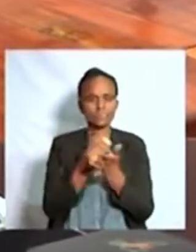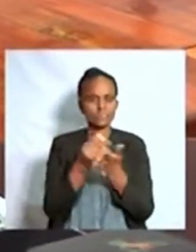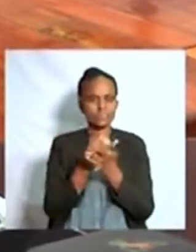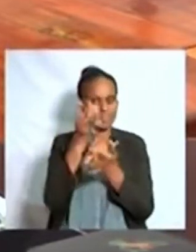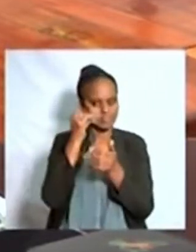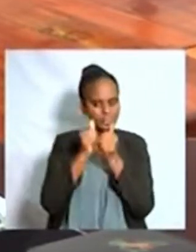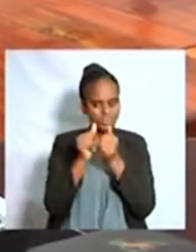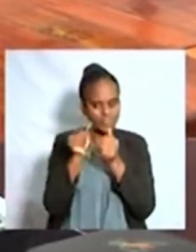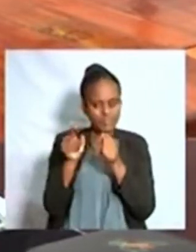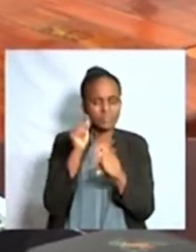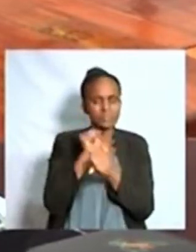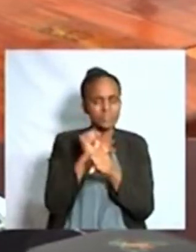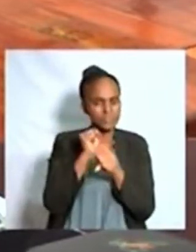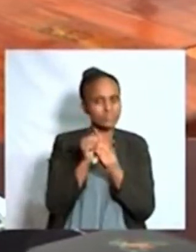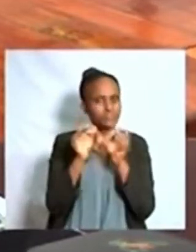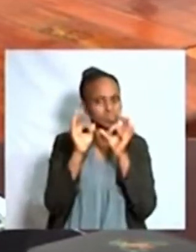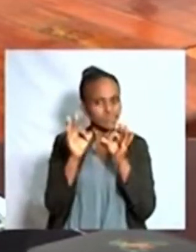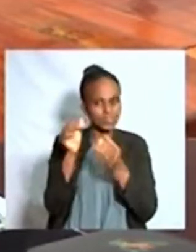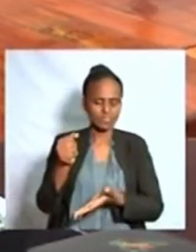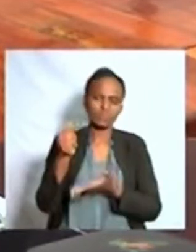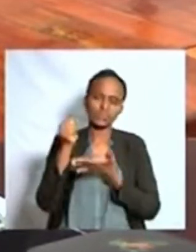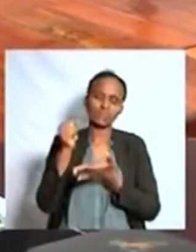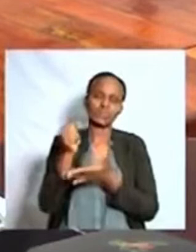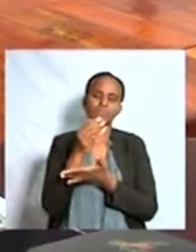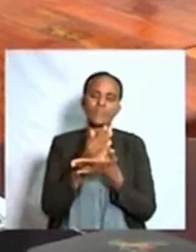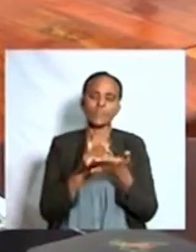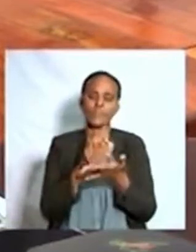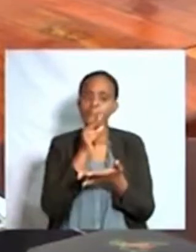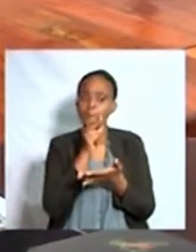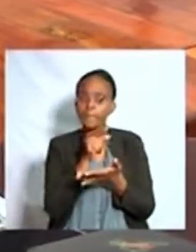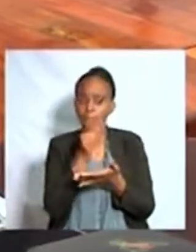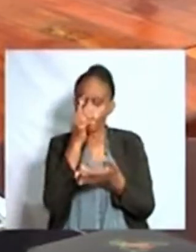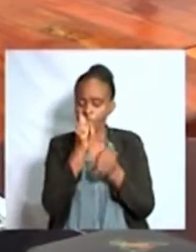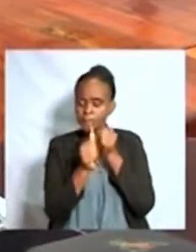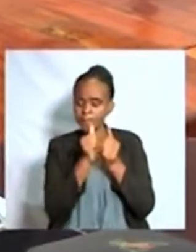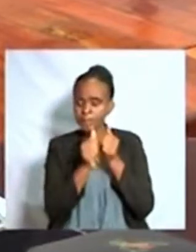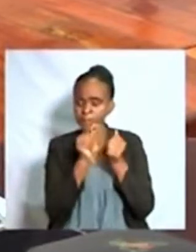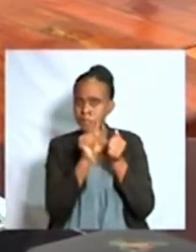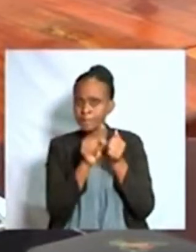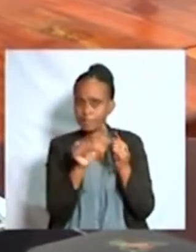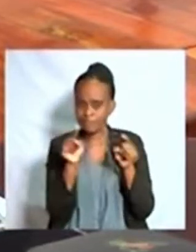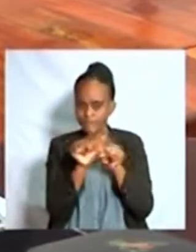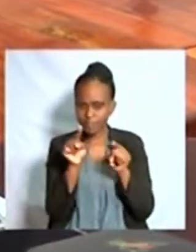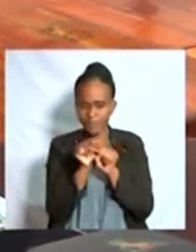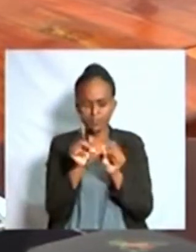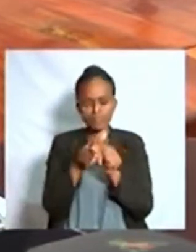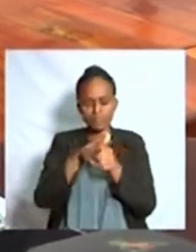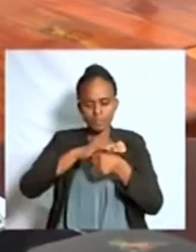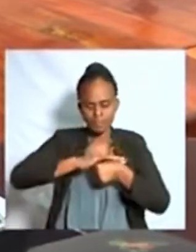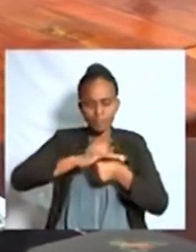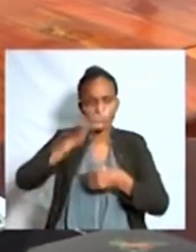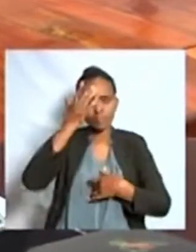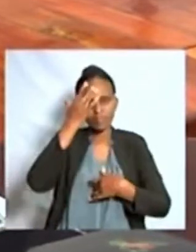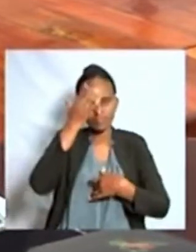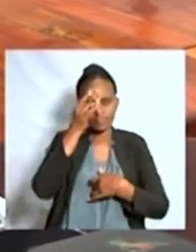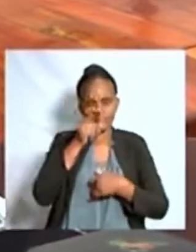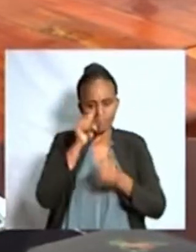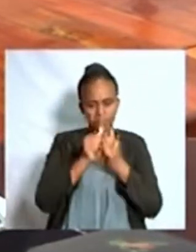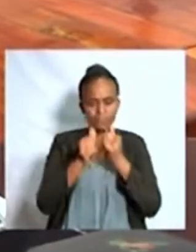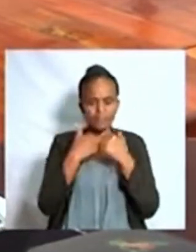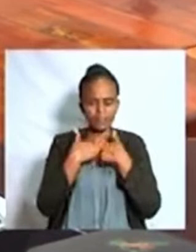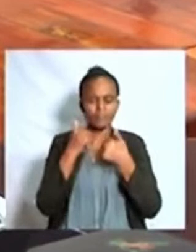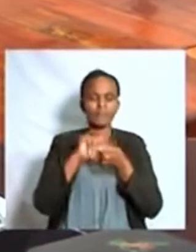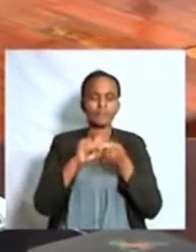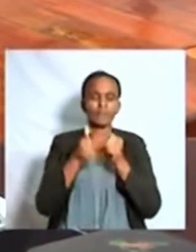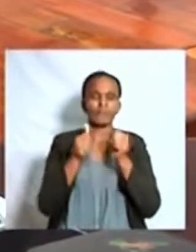to underperformance in certain budget lines. This was mainly caused by the effect of COVID-19 pandemic, which affected the